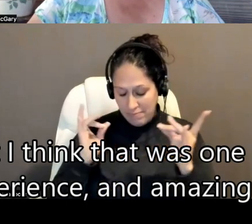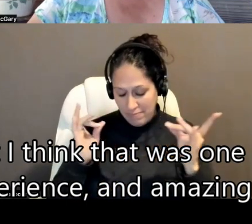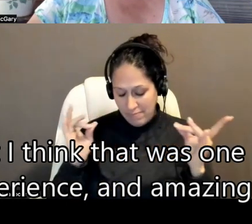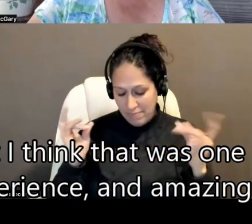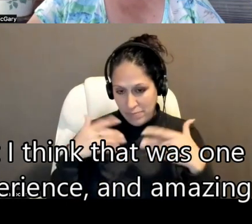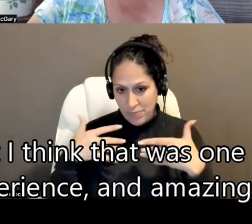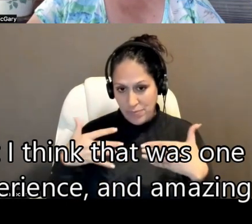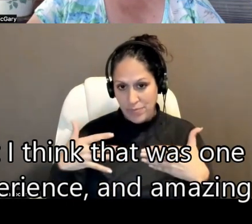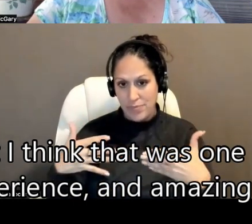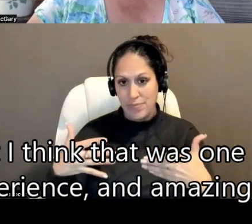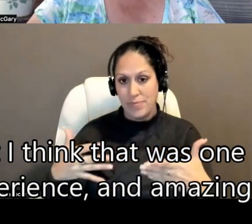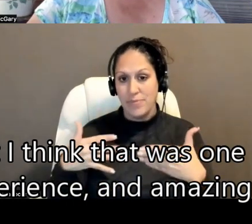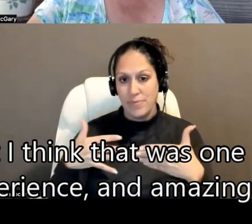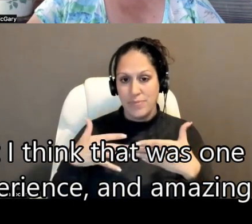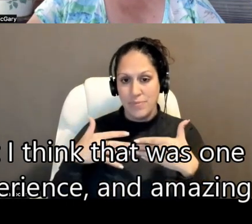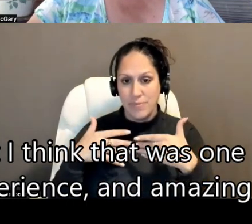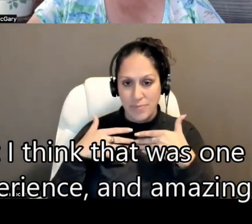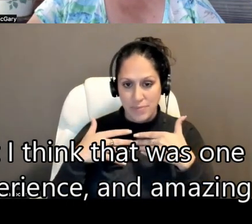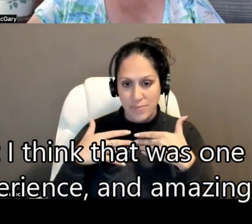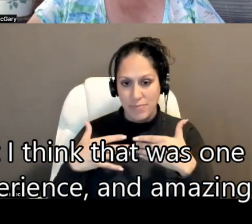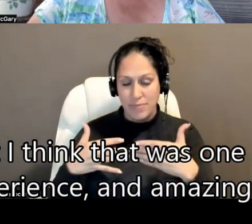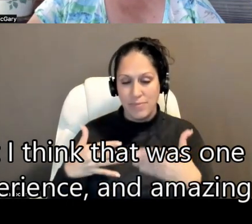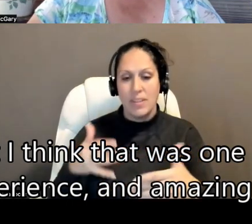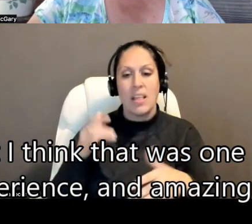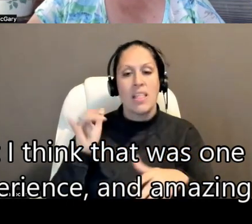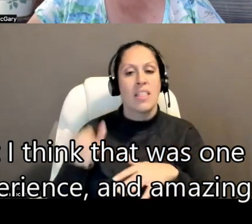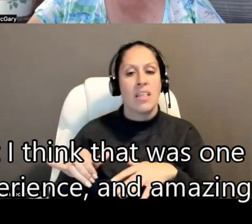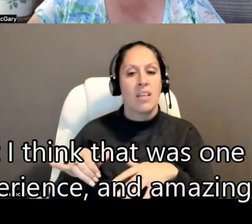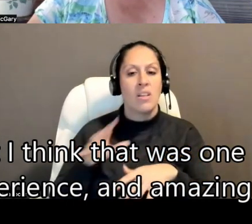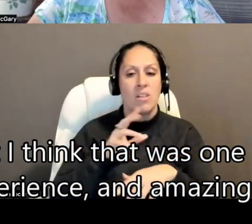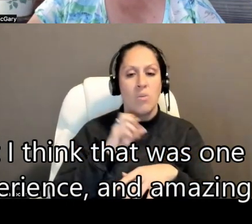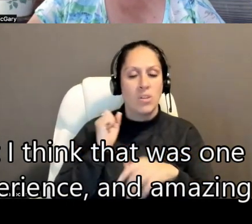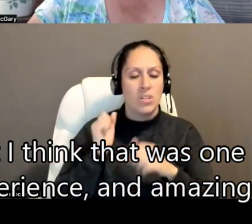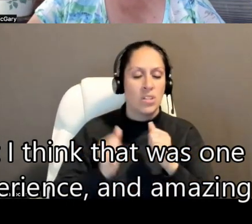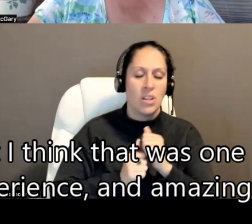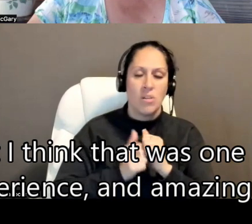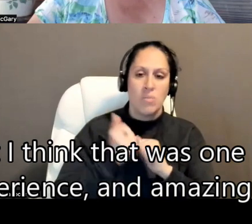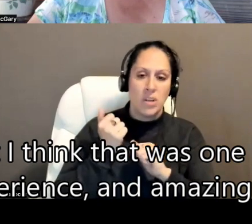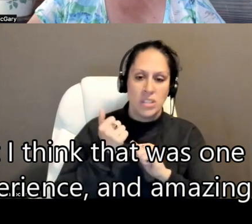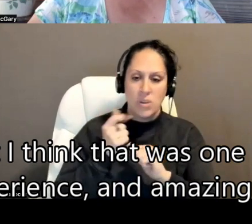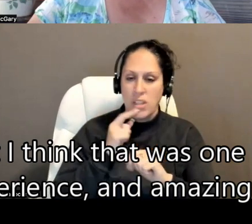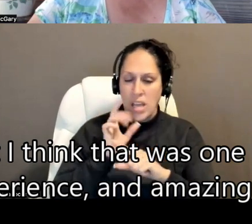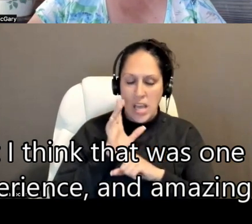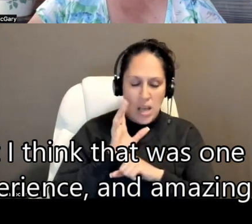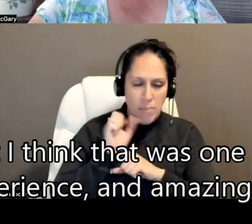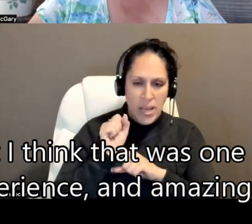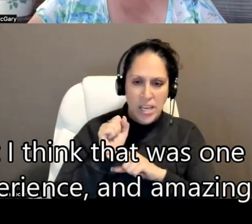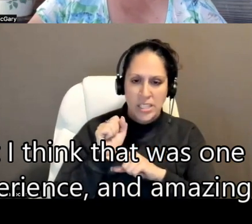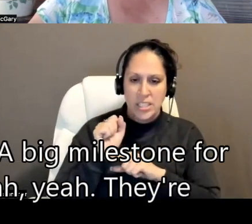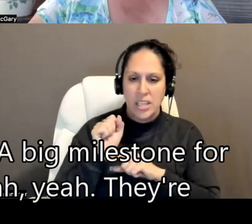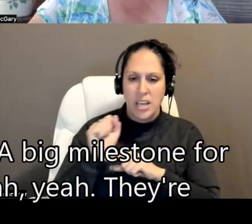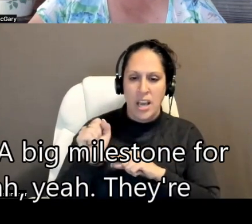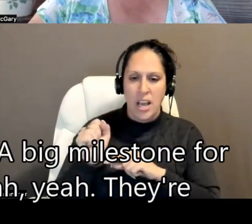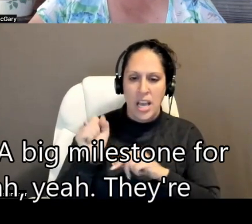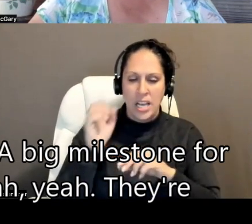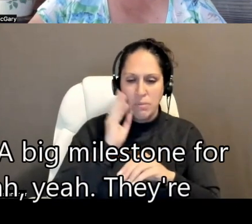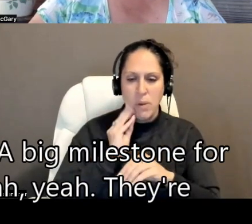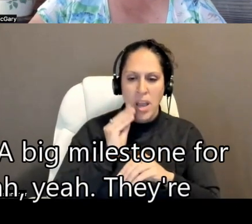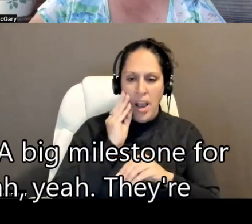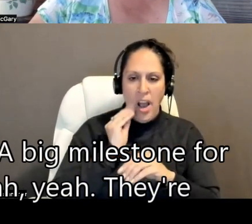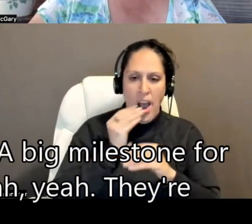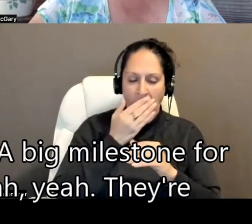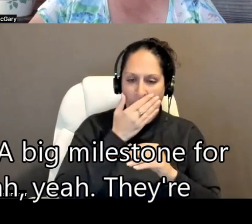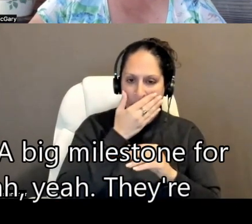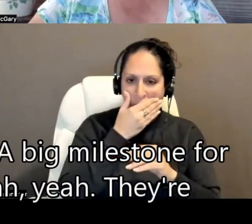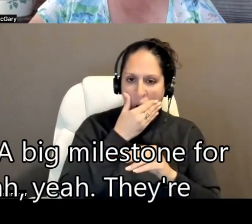breathe. But I think that was one of the most amazing experience and amazing milestone.